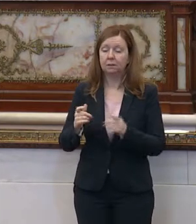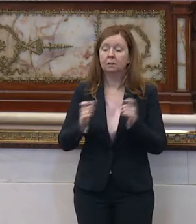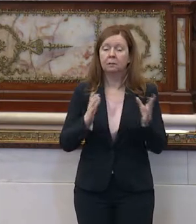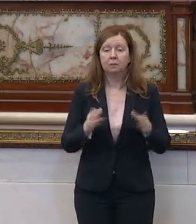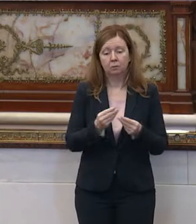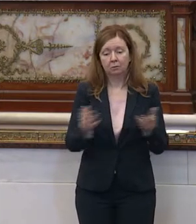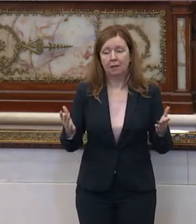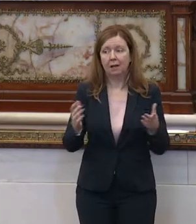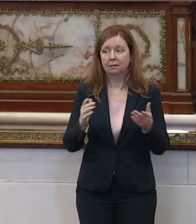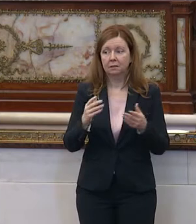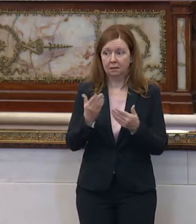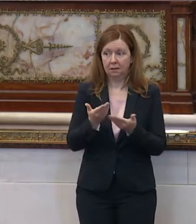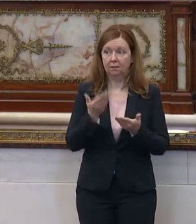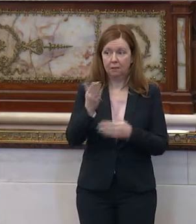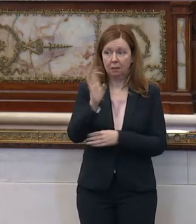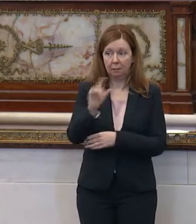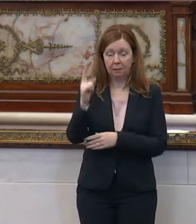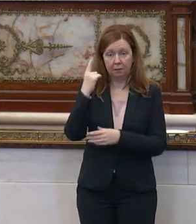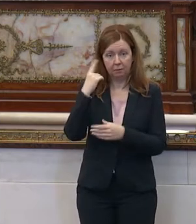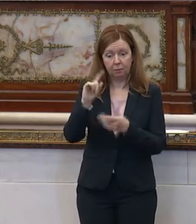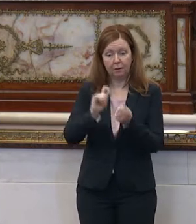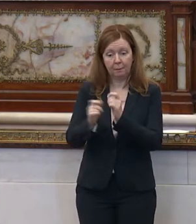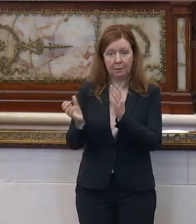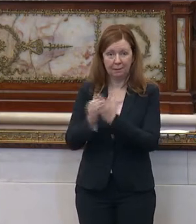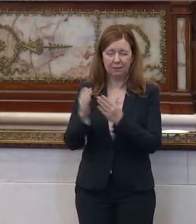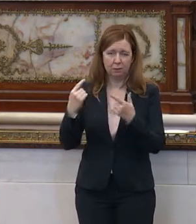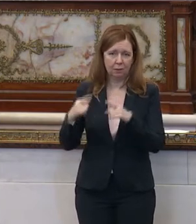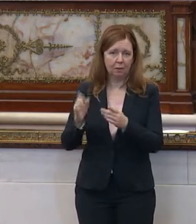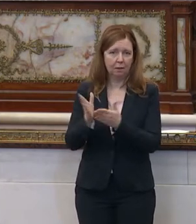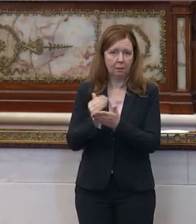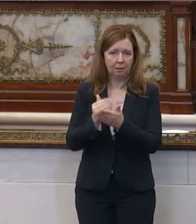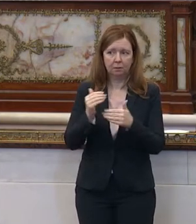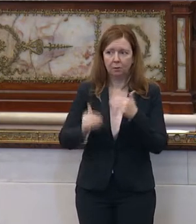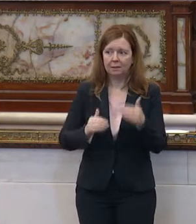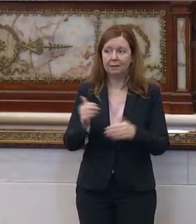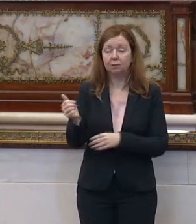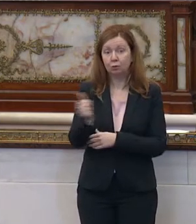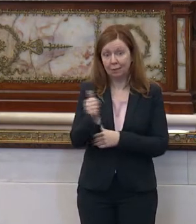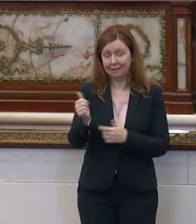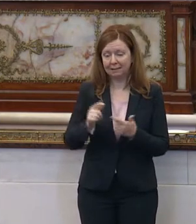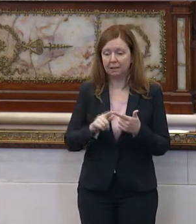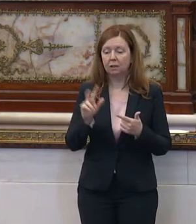the following bill adjusted for amendments made during the budget process. Transit,